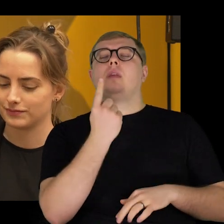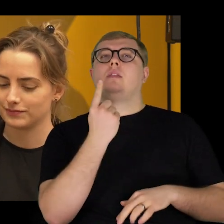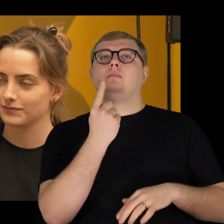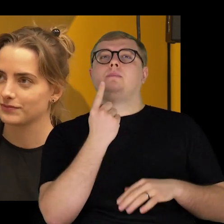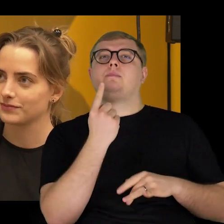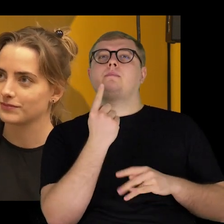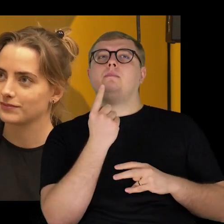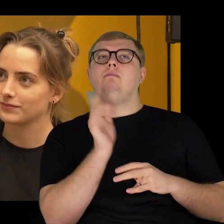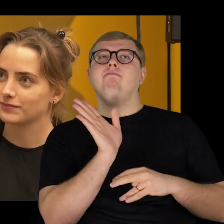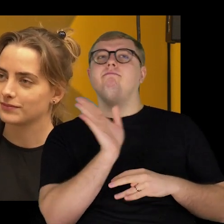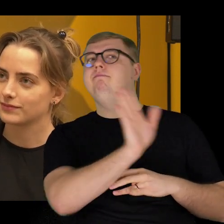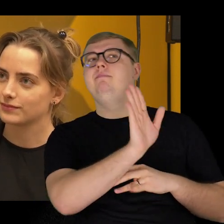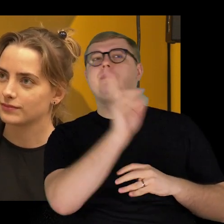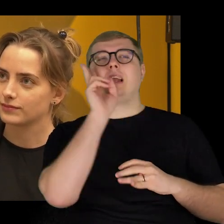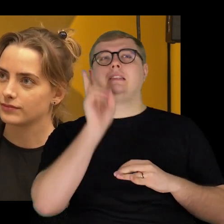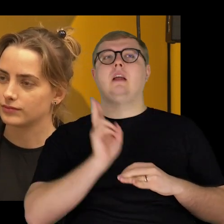only